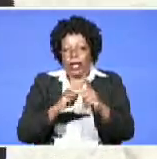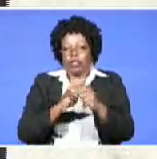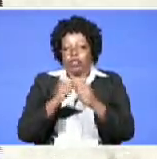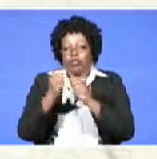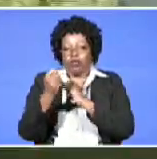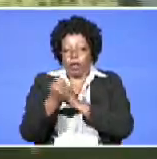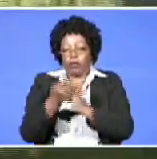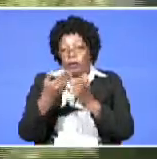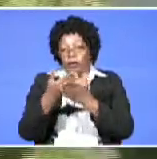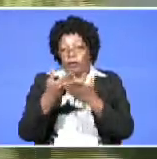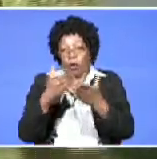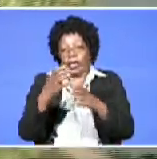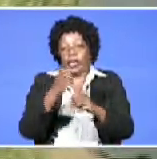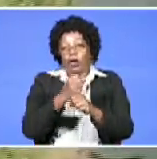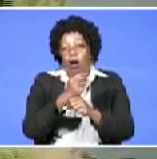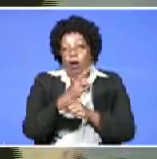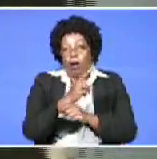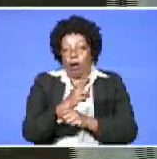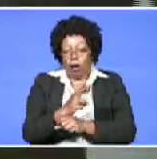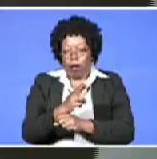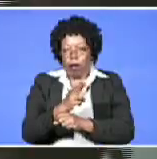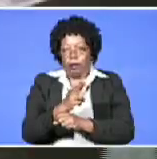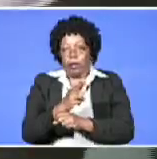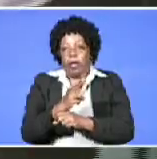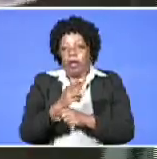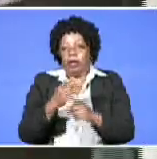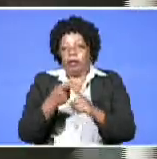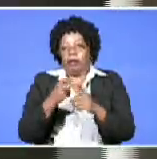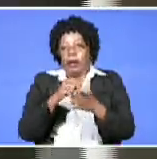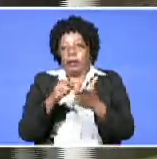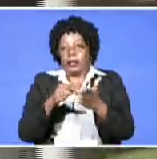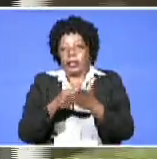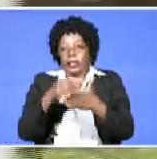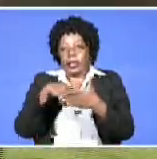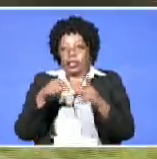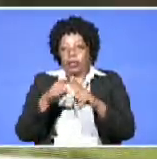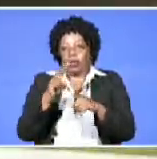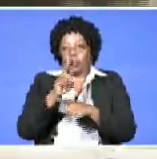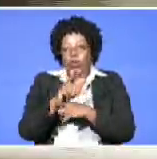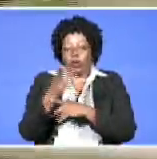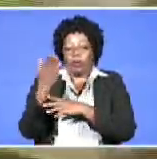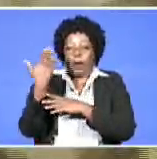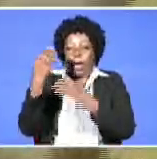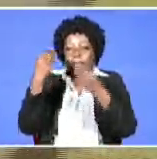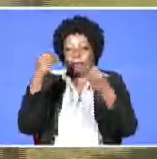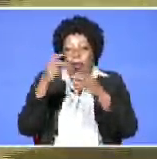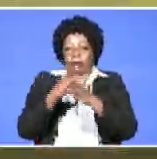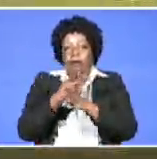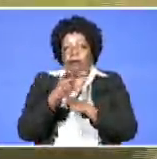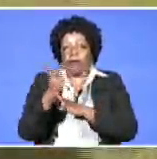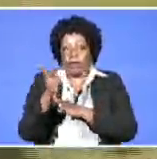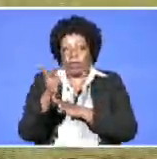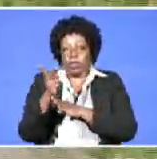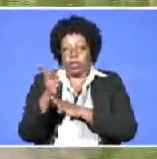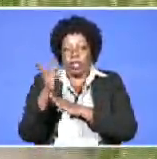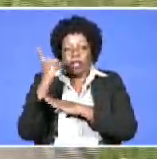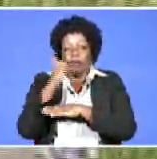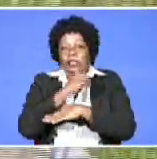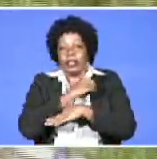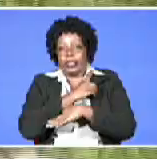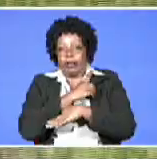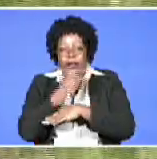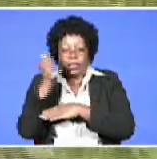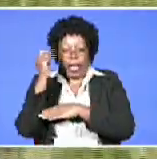being caught. On the receiving end of those transfers, it's alleged, are two well-known marketing professionals, Leah Davis and